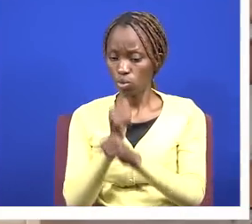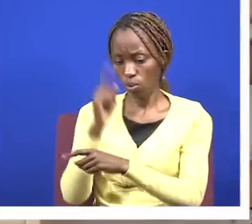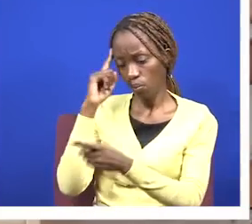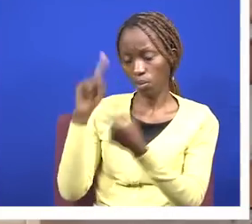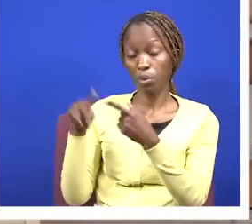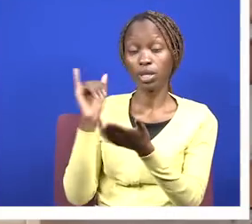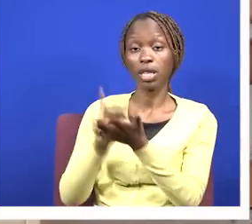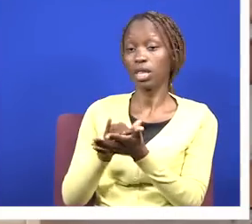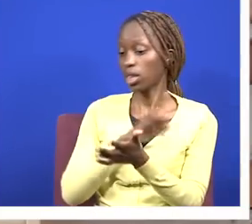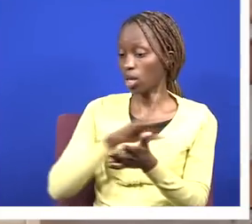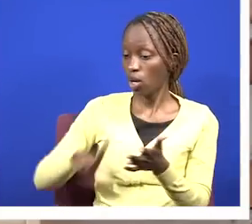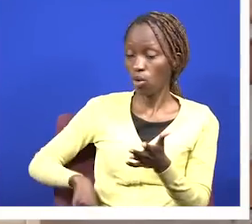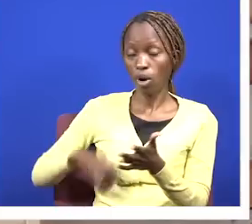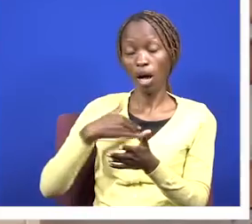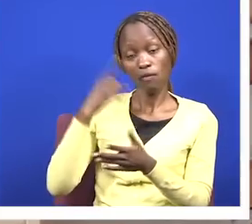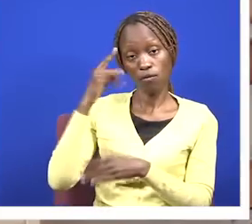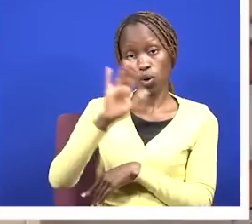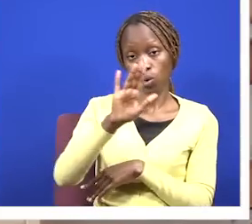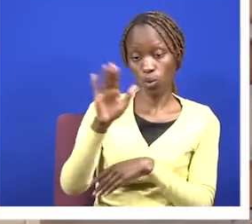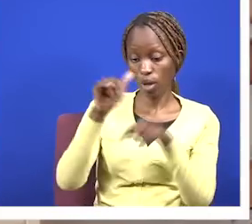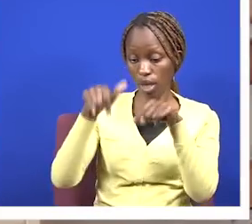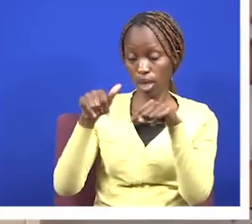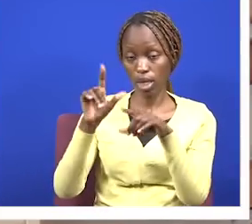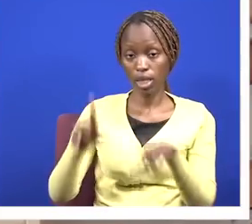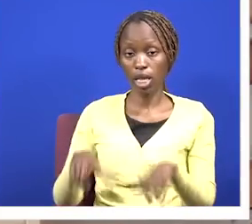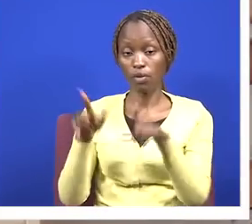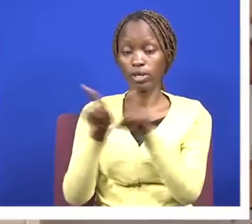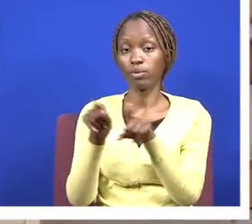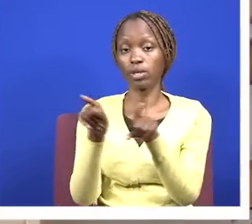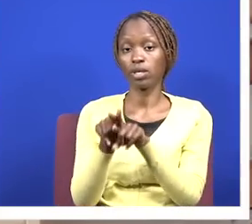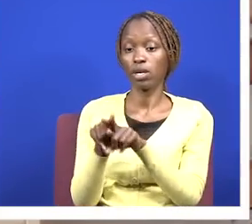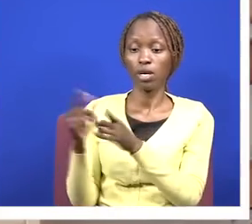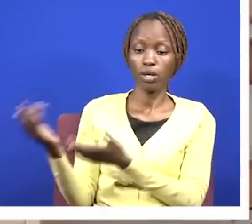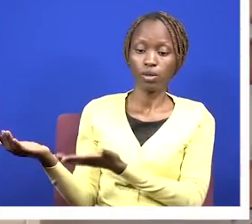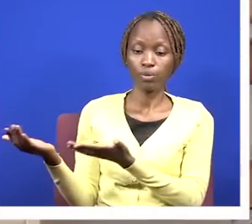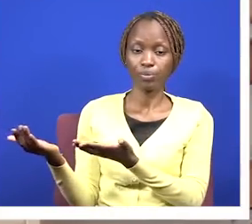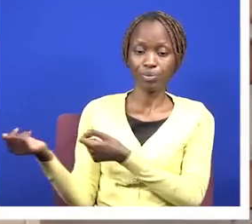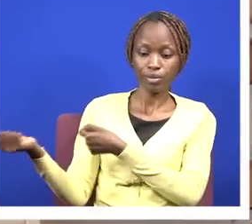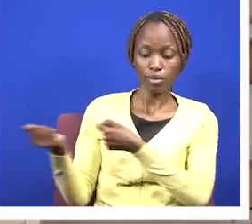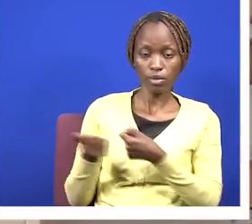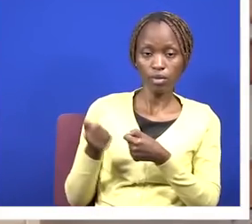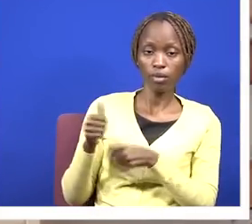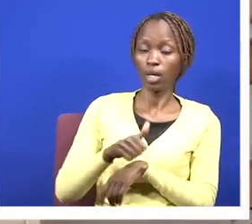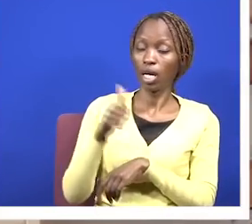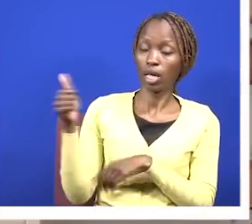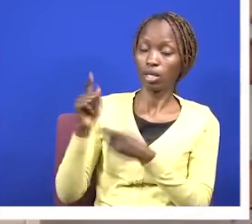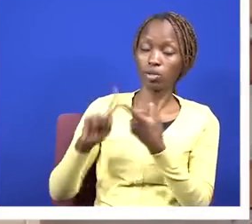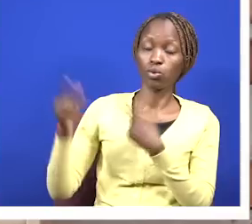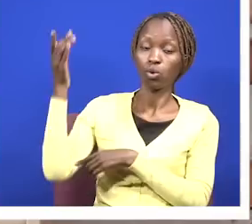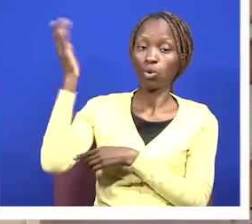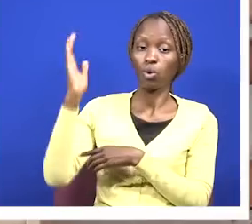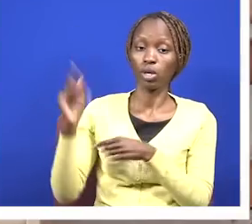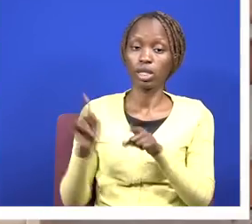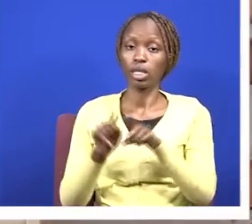that God has for you in this life, and also to bring and draw others to him.